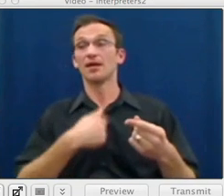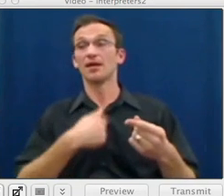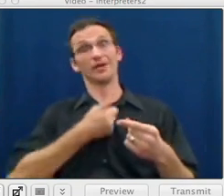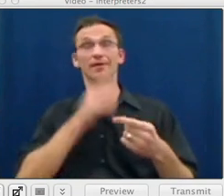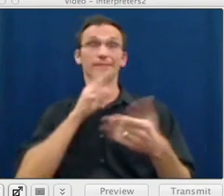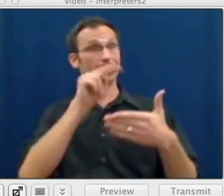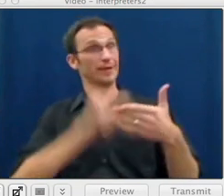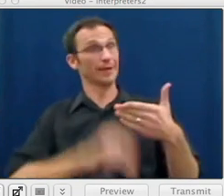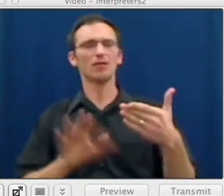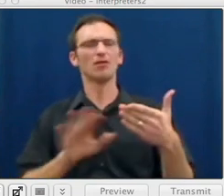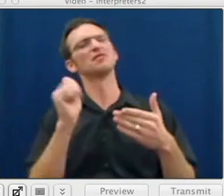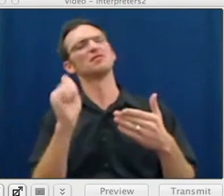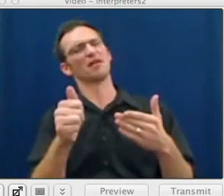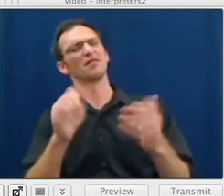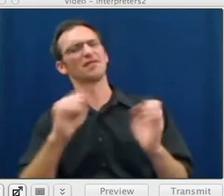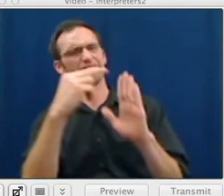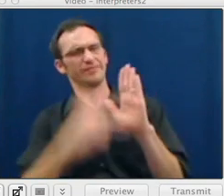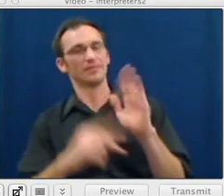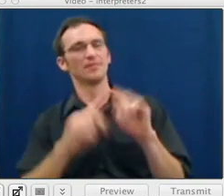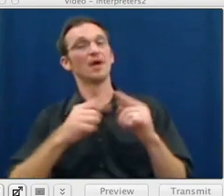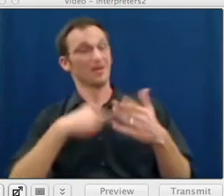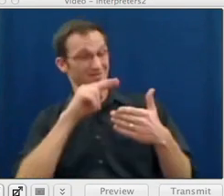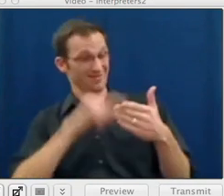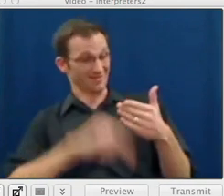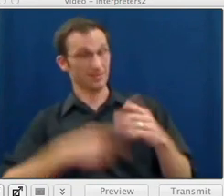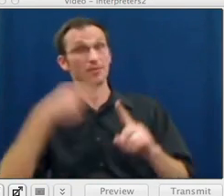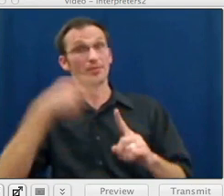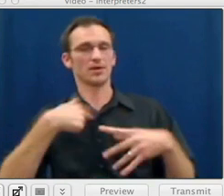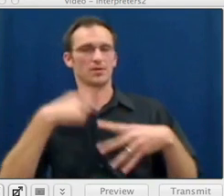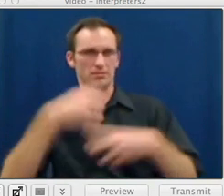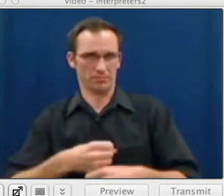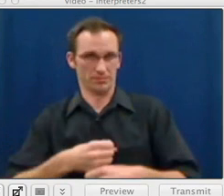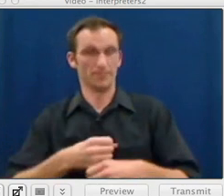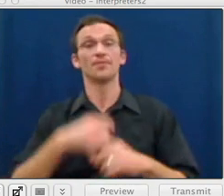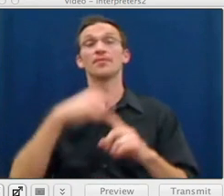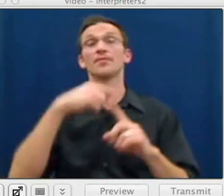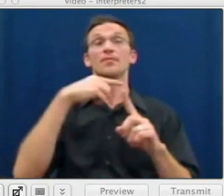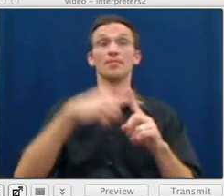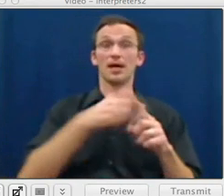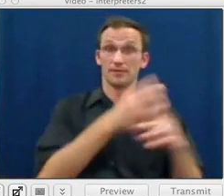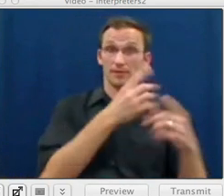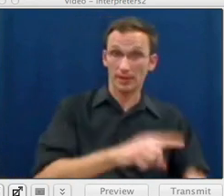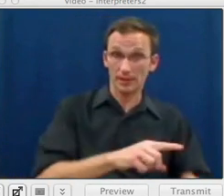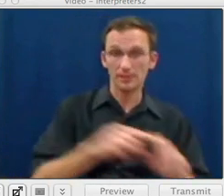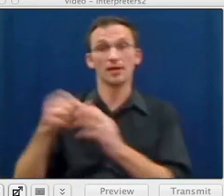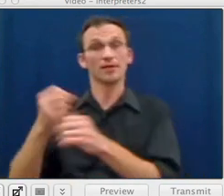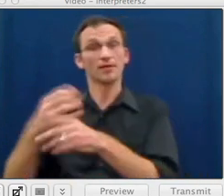I'm just going to summarize what it says. We don't mean, when we say positive and negative consequences, we don't